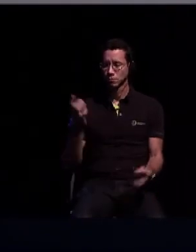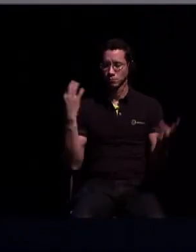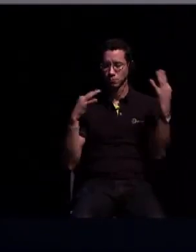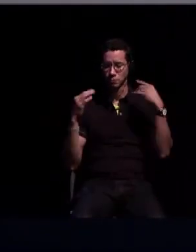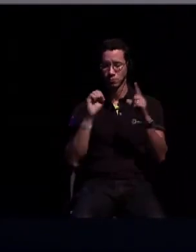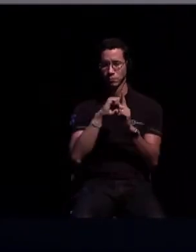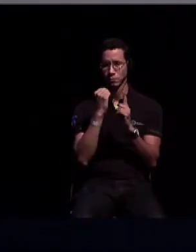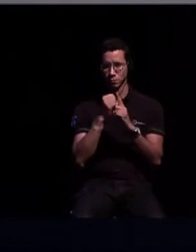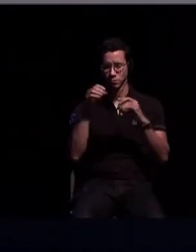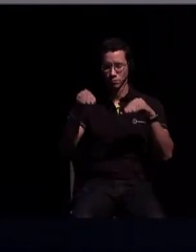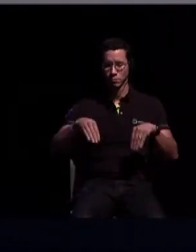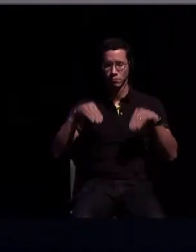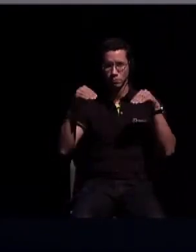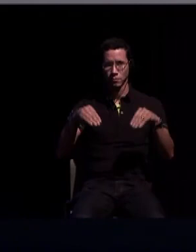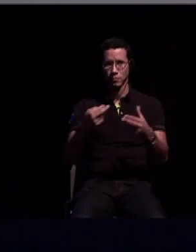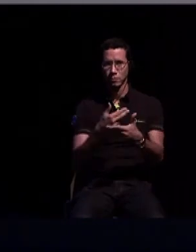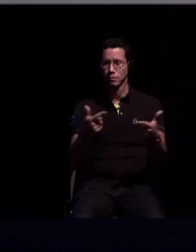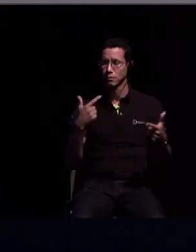are